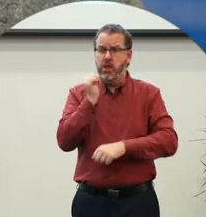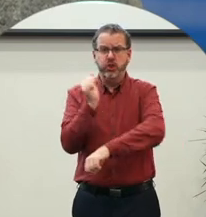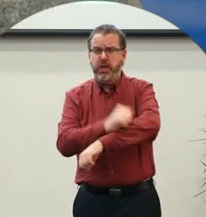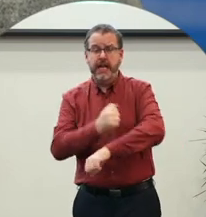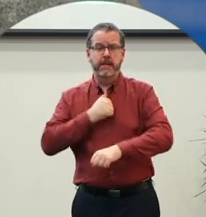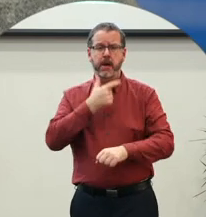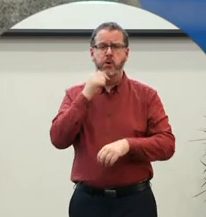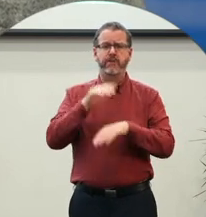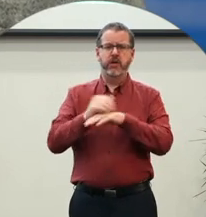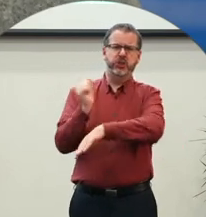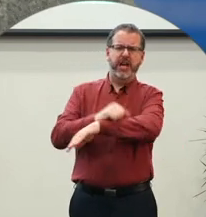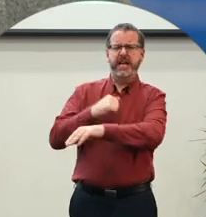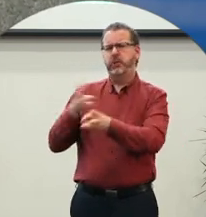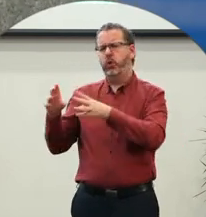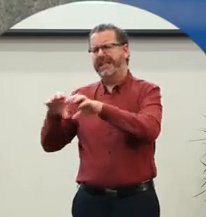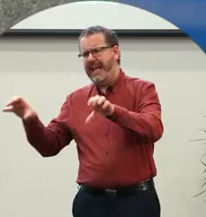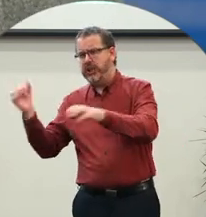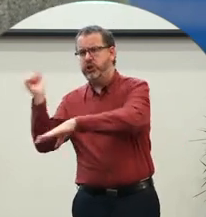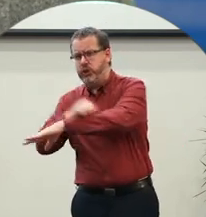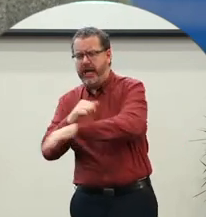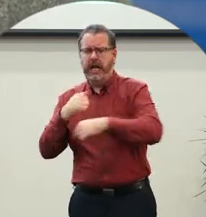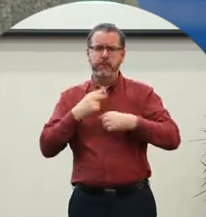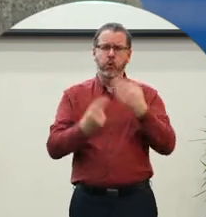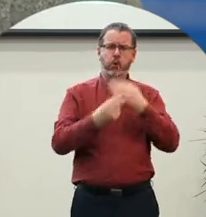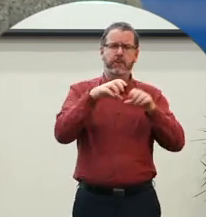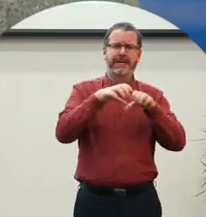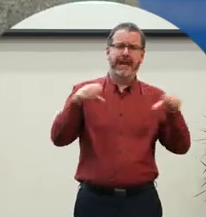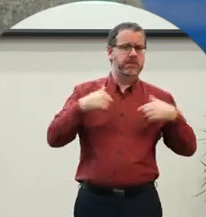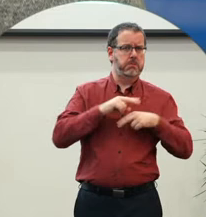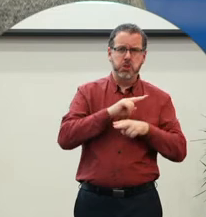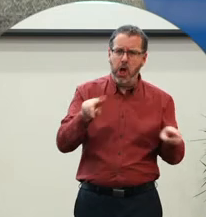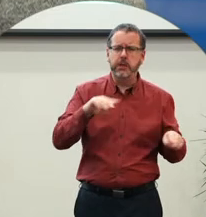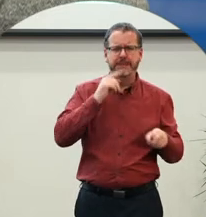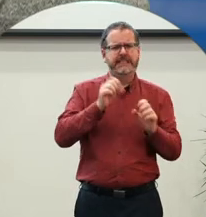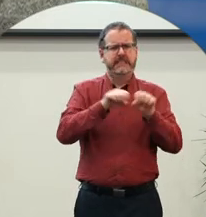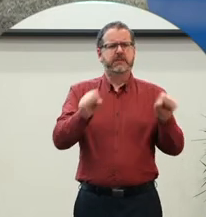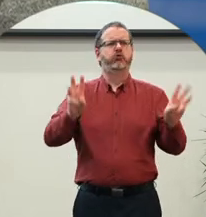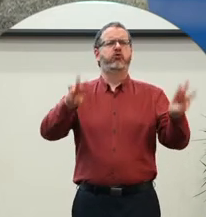was, and he's working class and I'm upper class, so therefore the system is wrong.